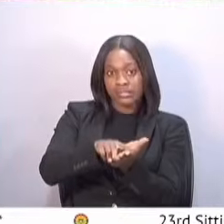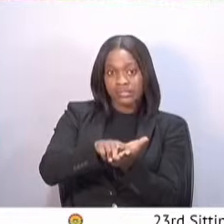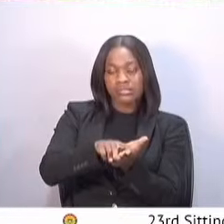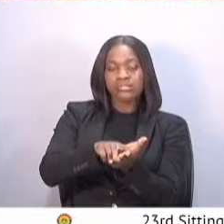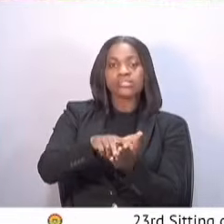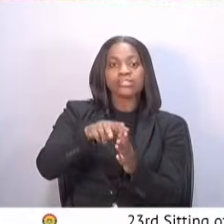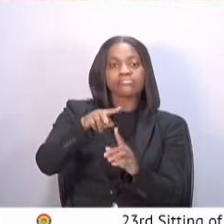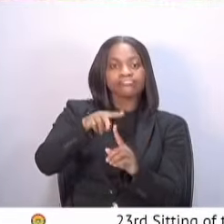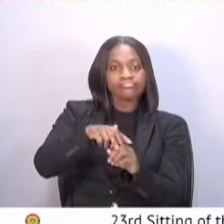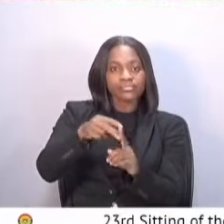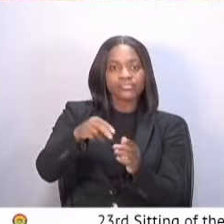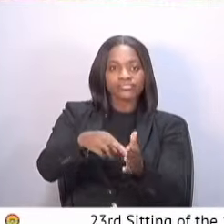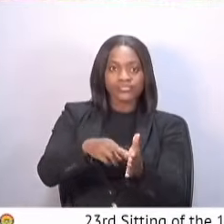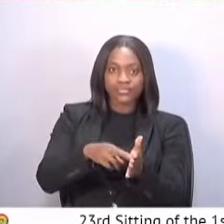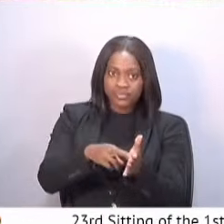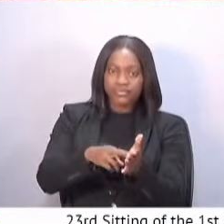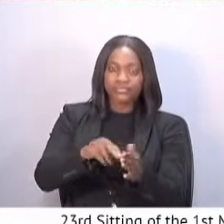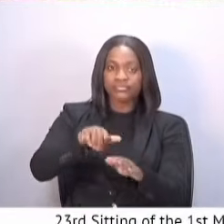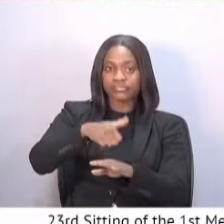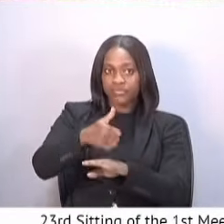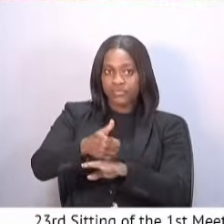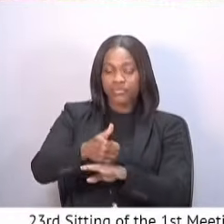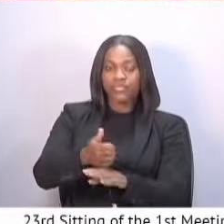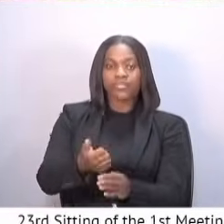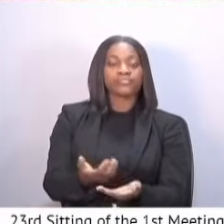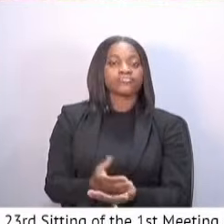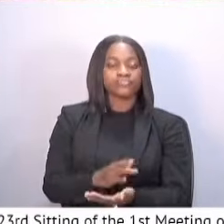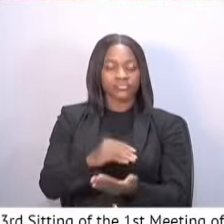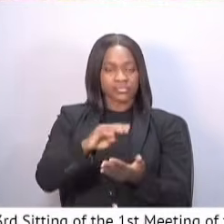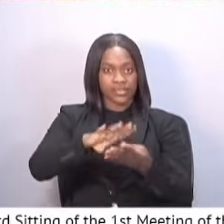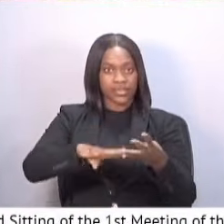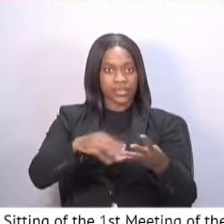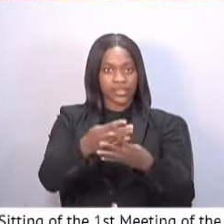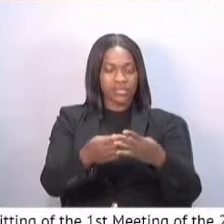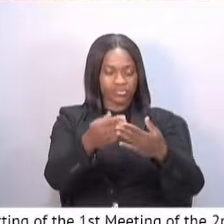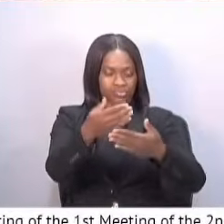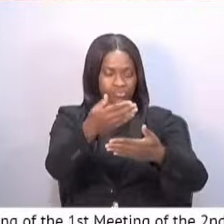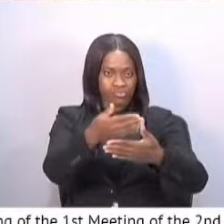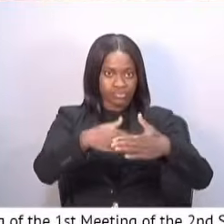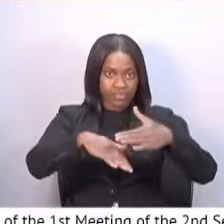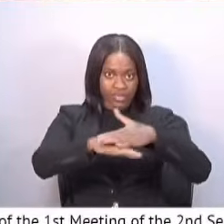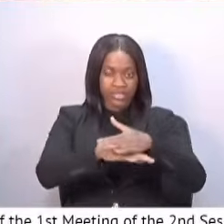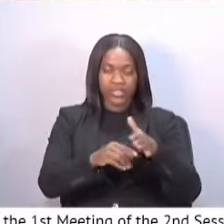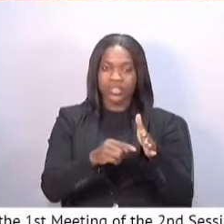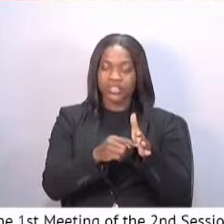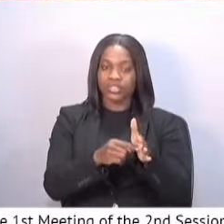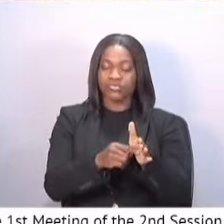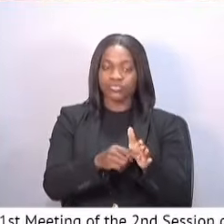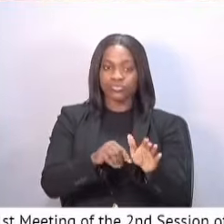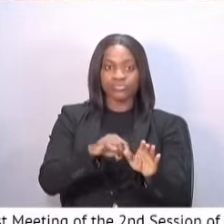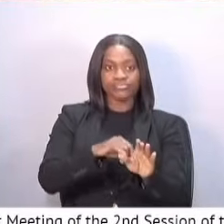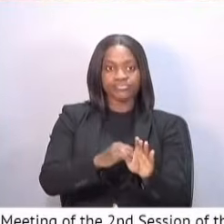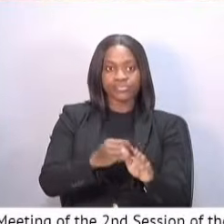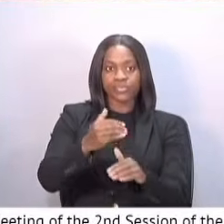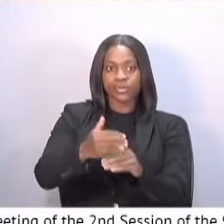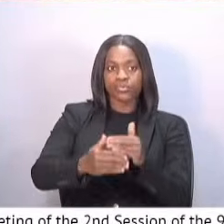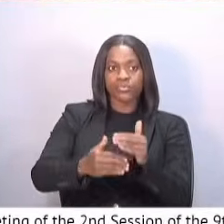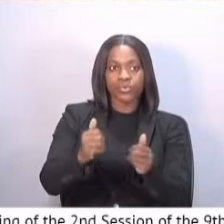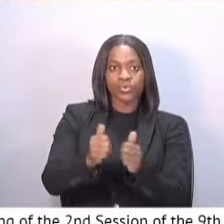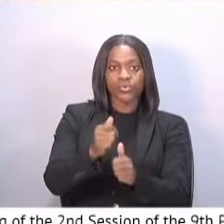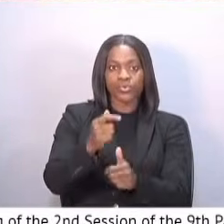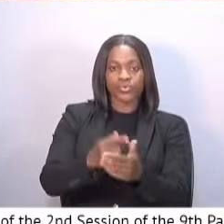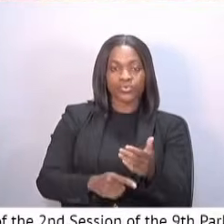authorization requests. And the table below also highlights the progress of implementation with the